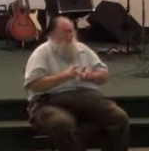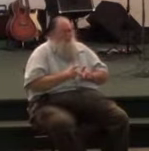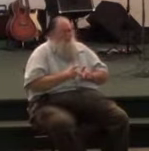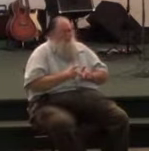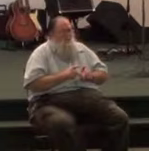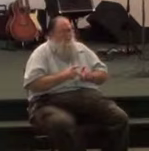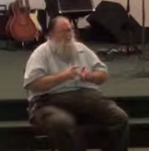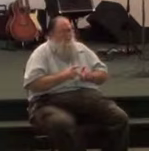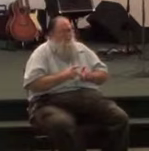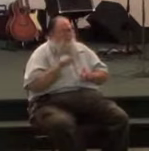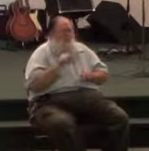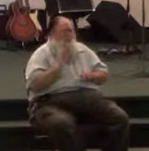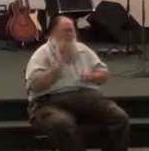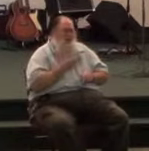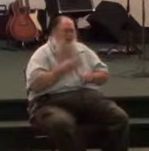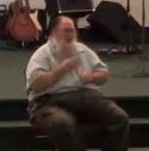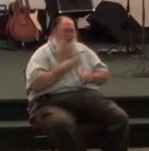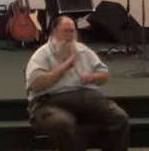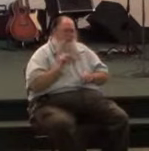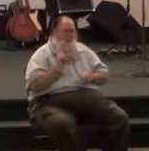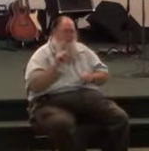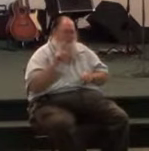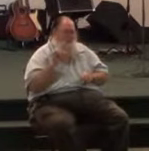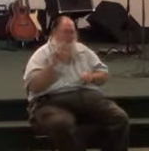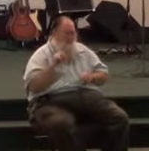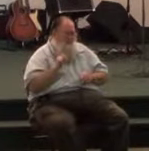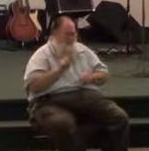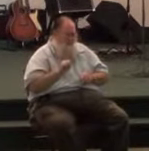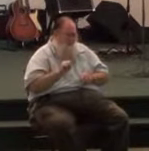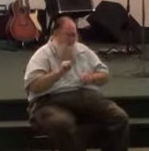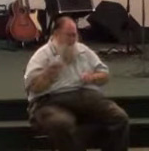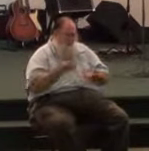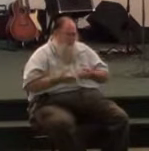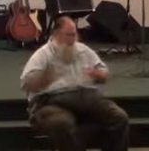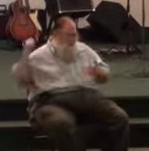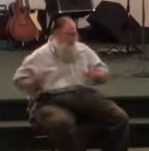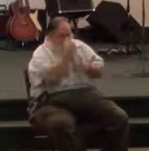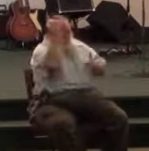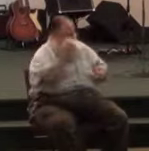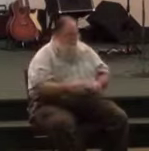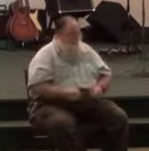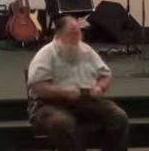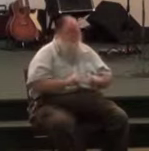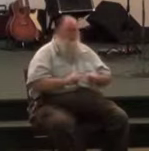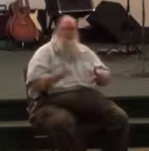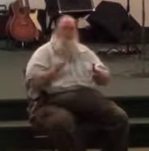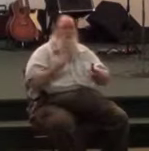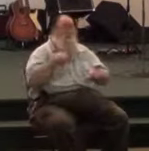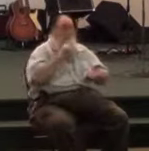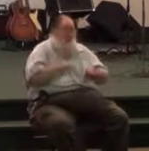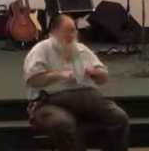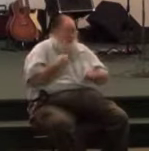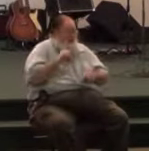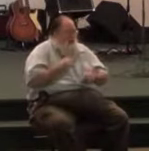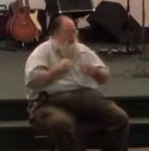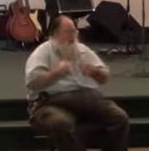out. But we can't. We have to have a compassionate heart like Jesus does.